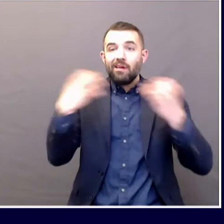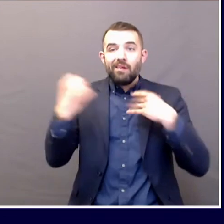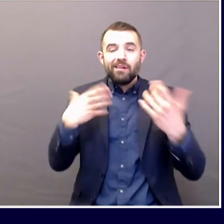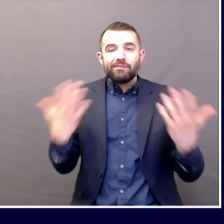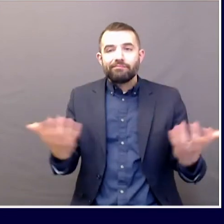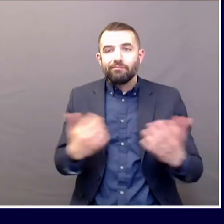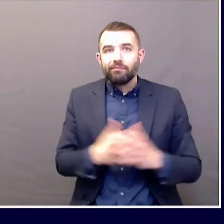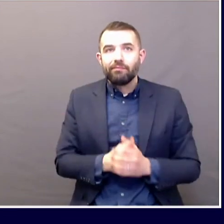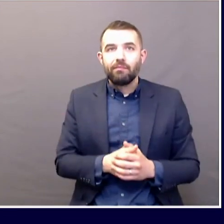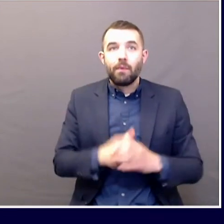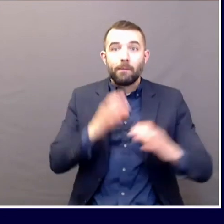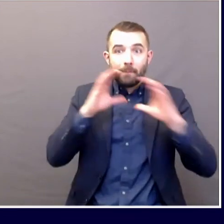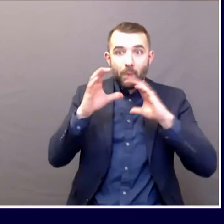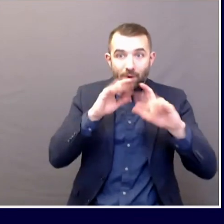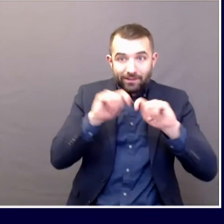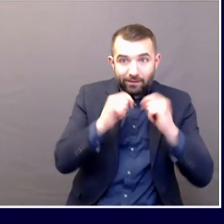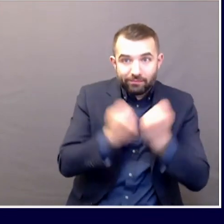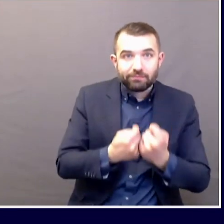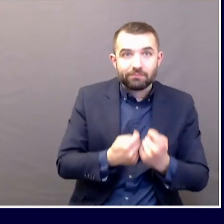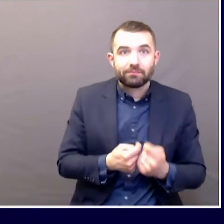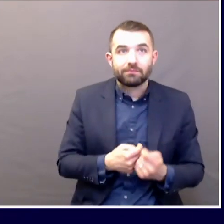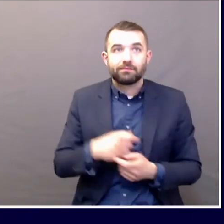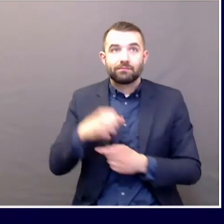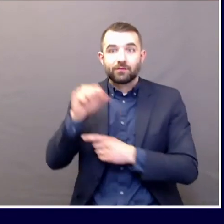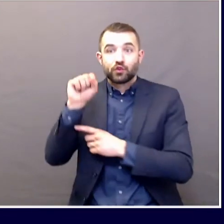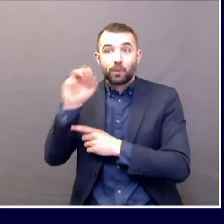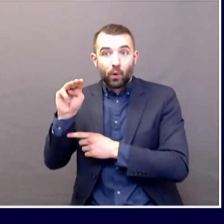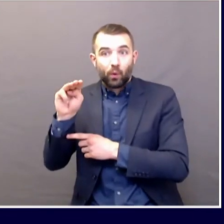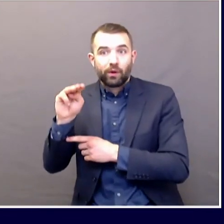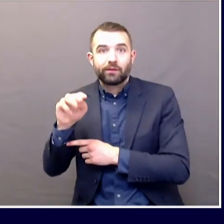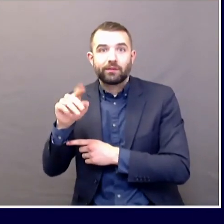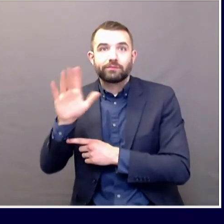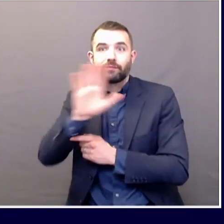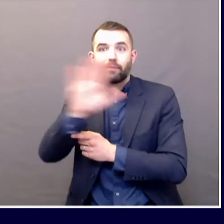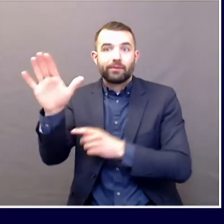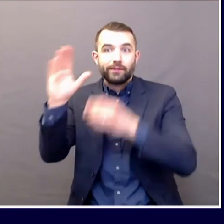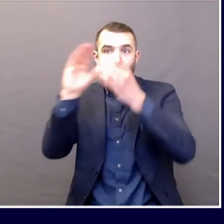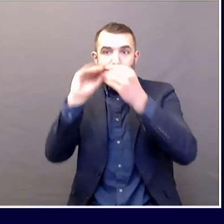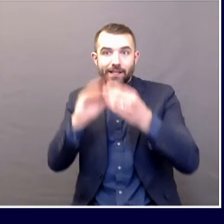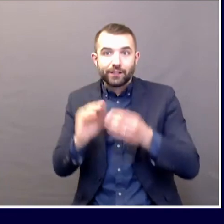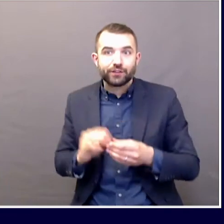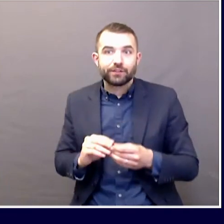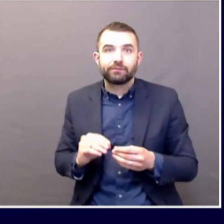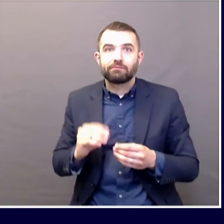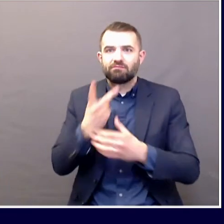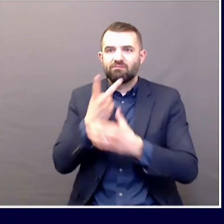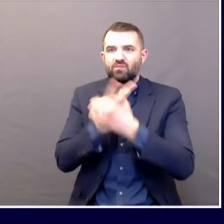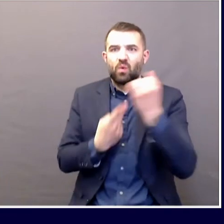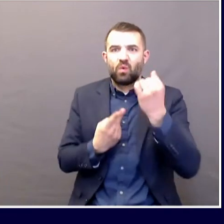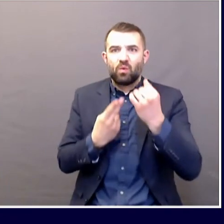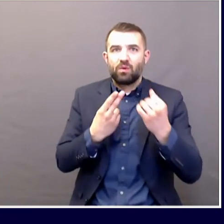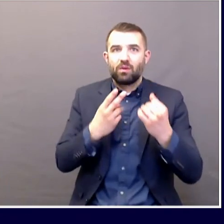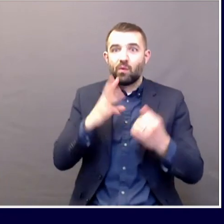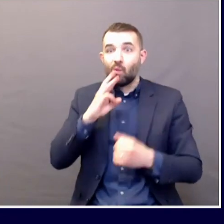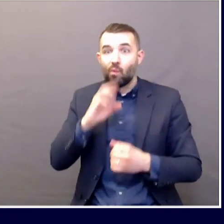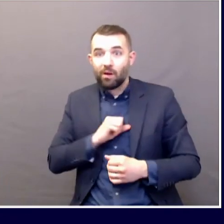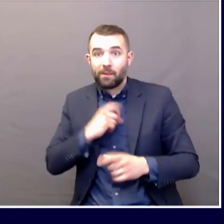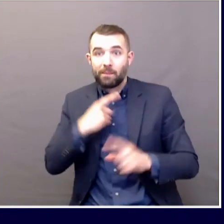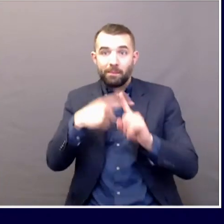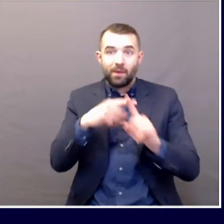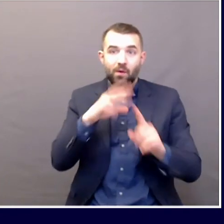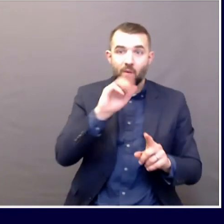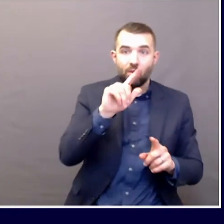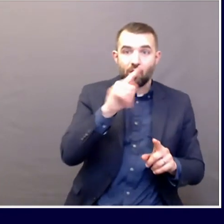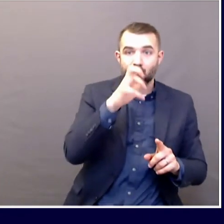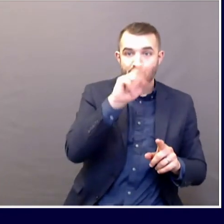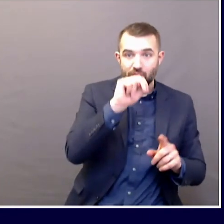media, the favorable reports both for Walmart and Walgreens, both. The efficiency of the process is